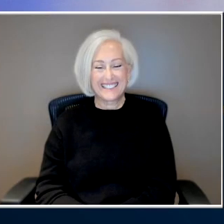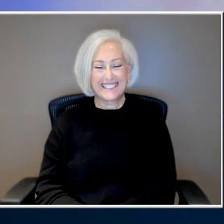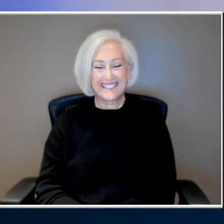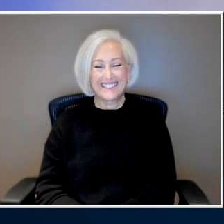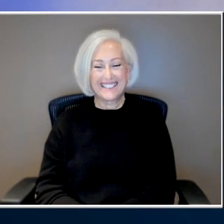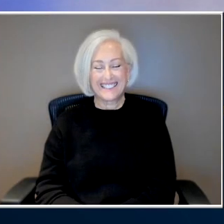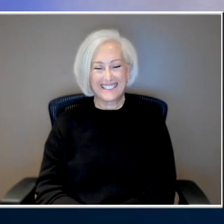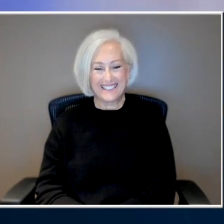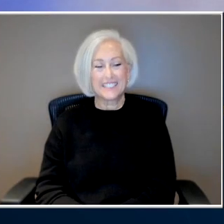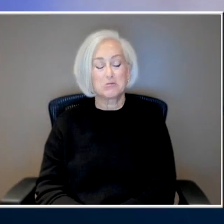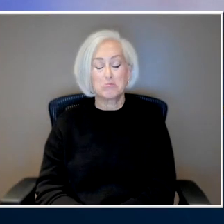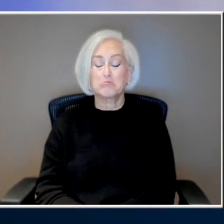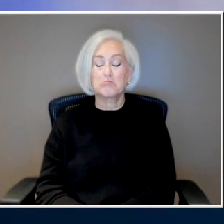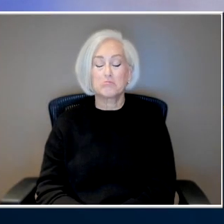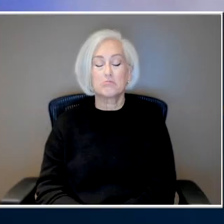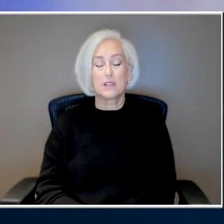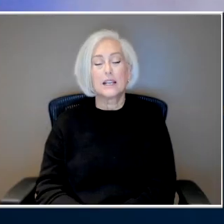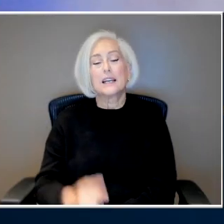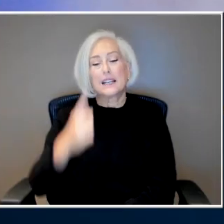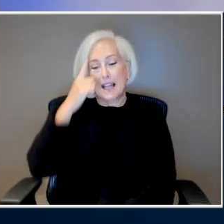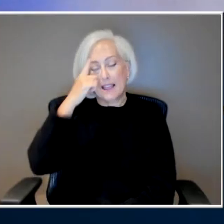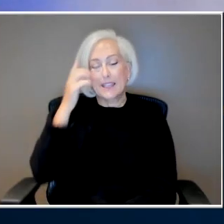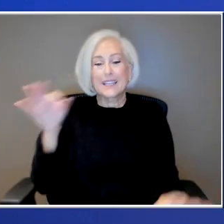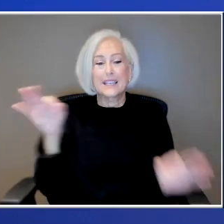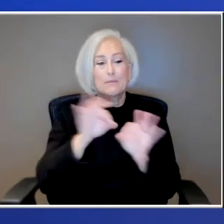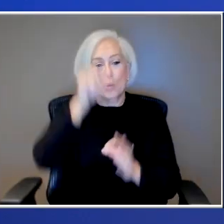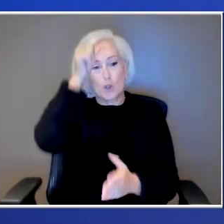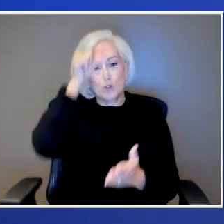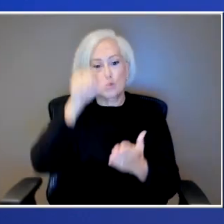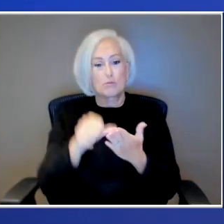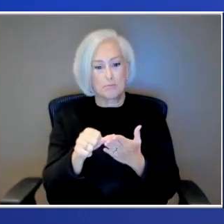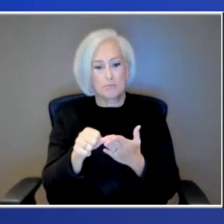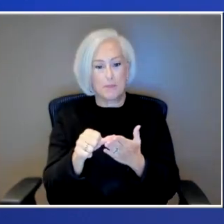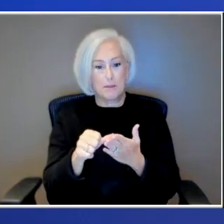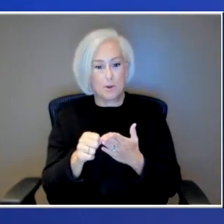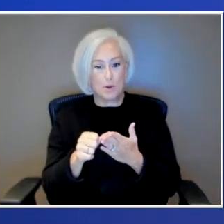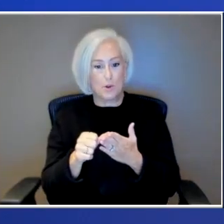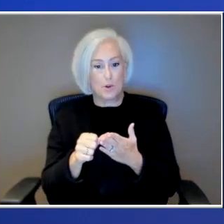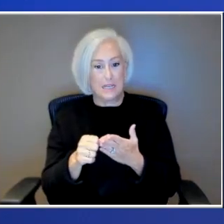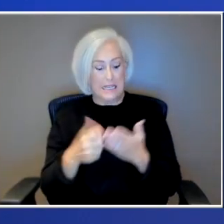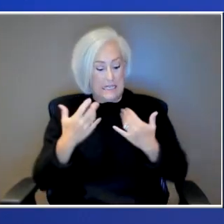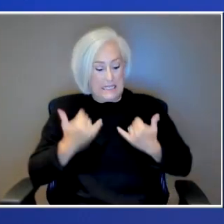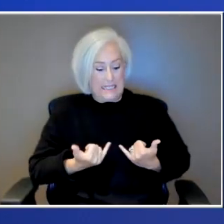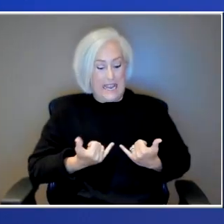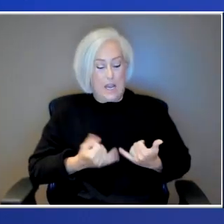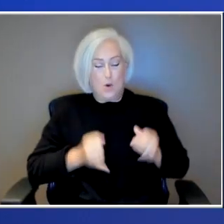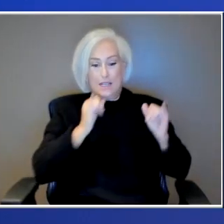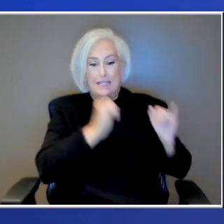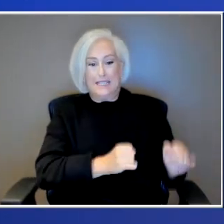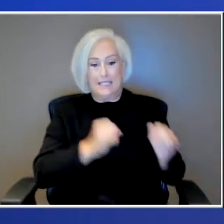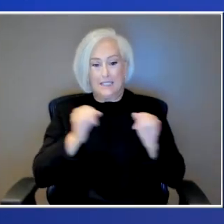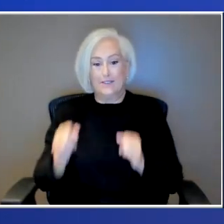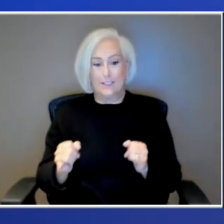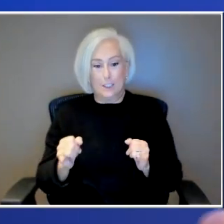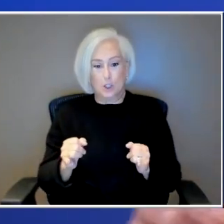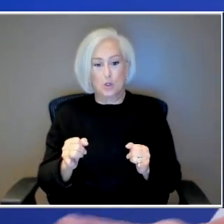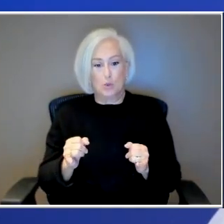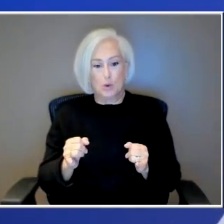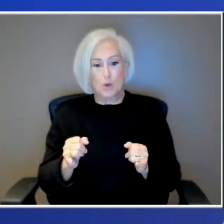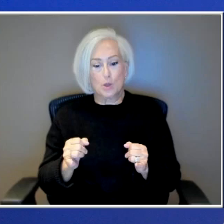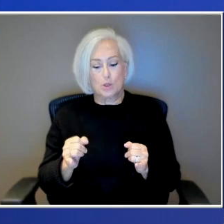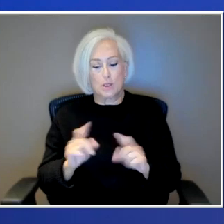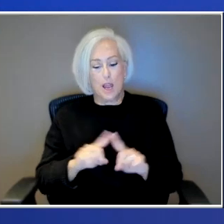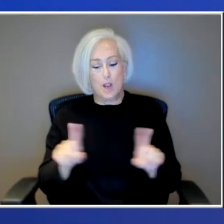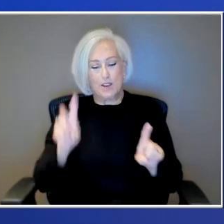Yeah, and I think we have to remember we are in a much different place as individuals seeing this virus now for 4 years and as